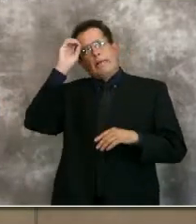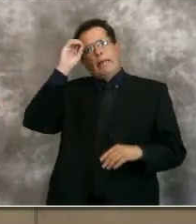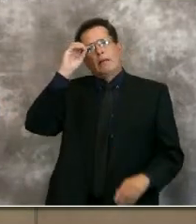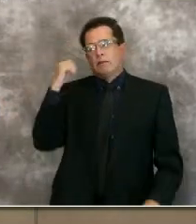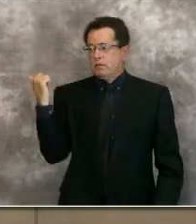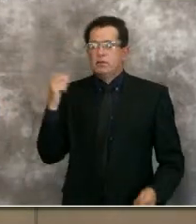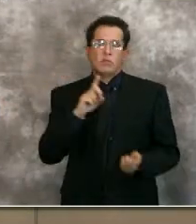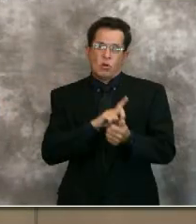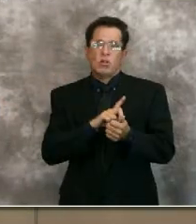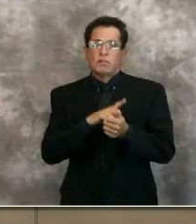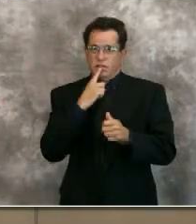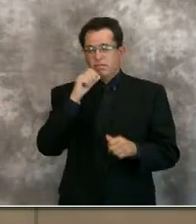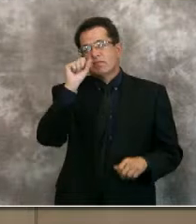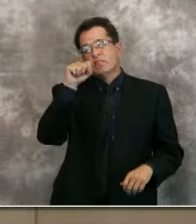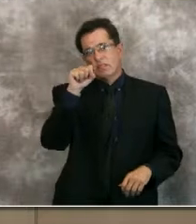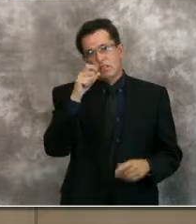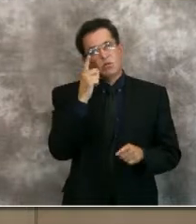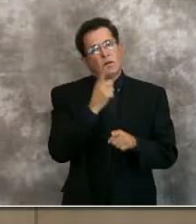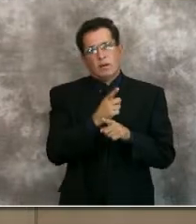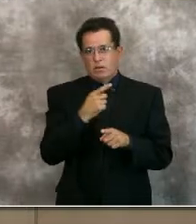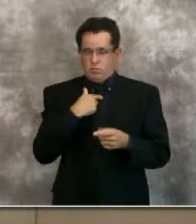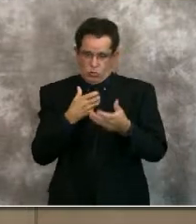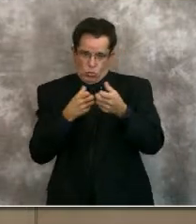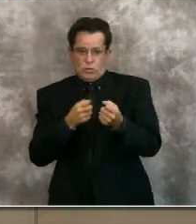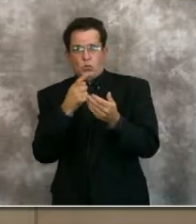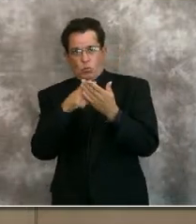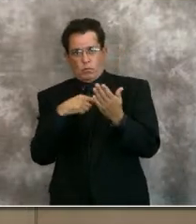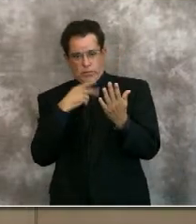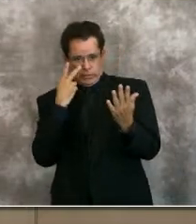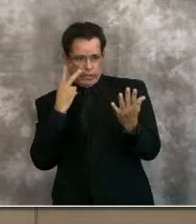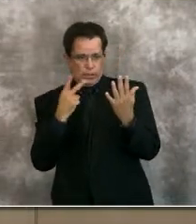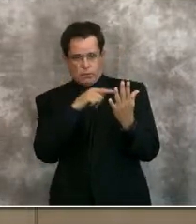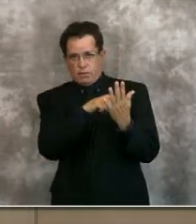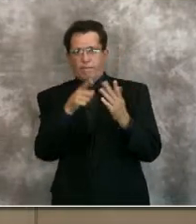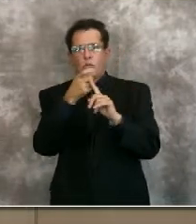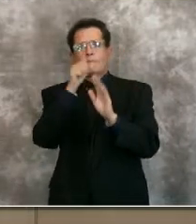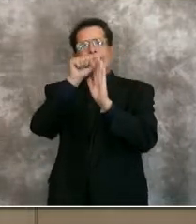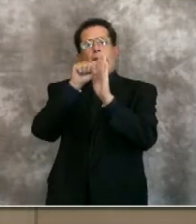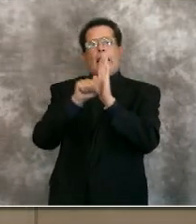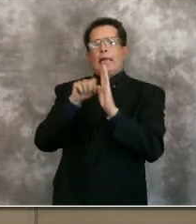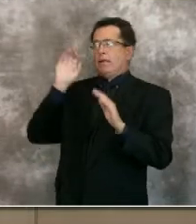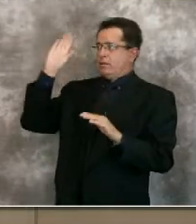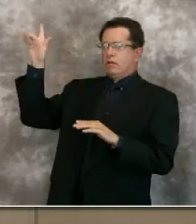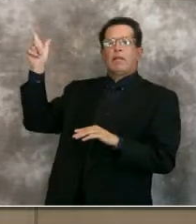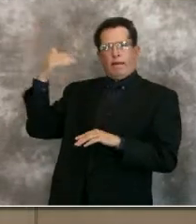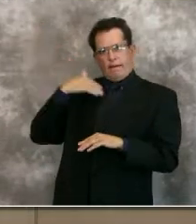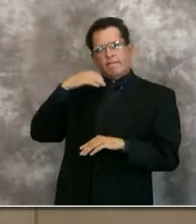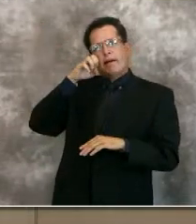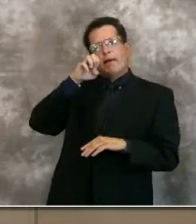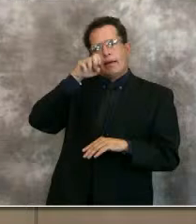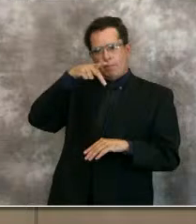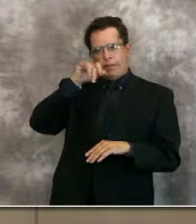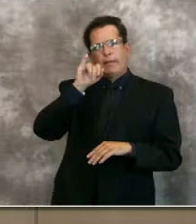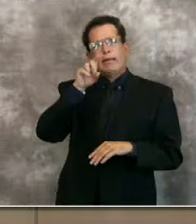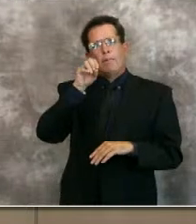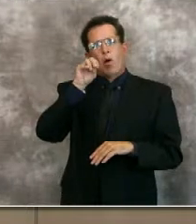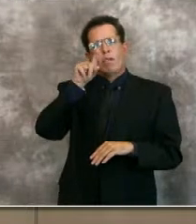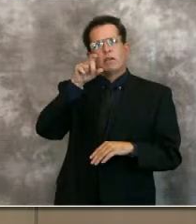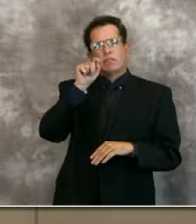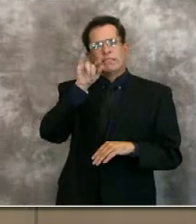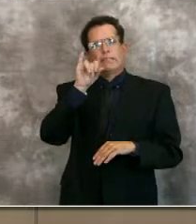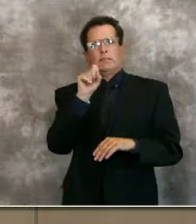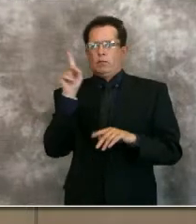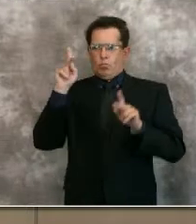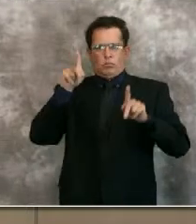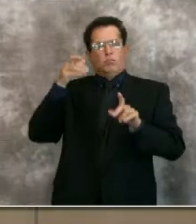Oh, absolutely. We trust the information that we get from the state. They have their epidemiologists that determine what